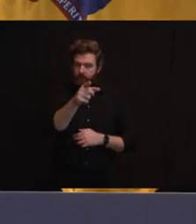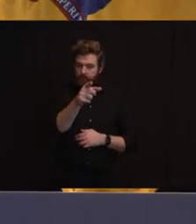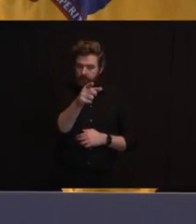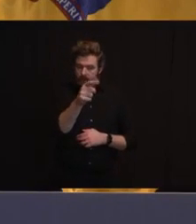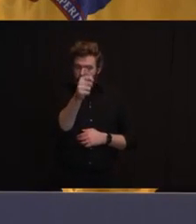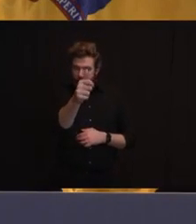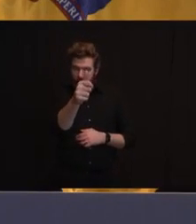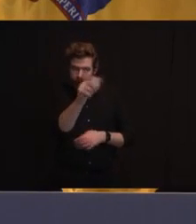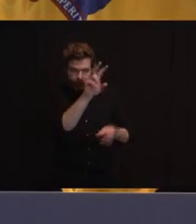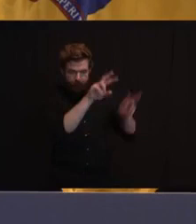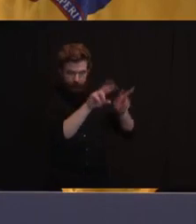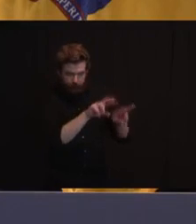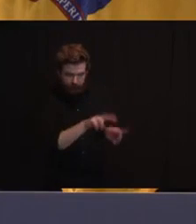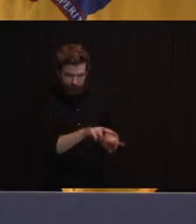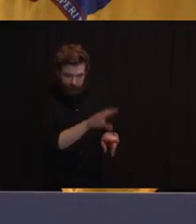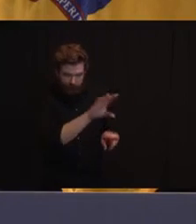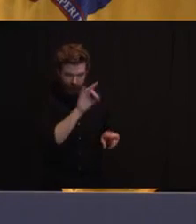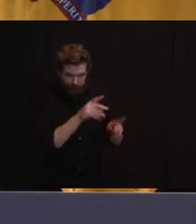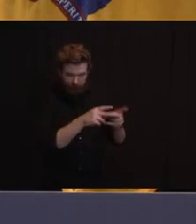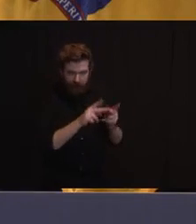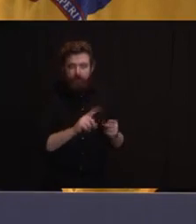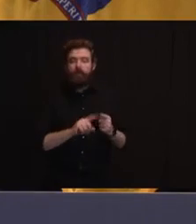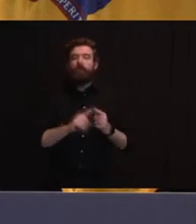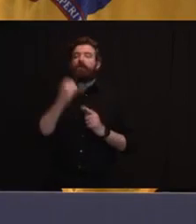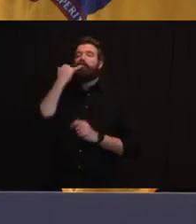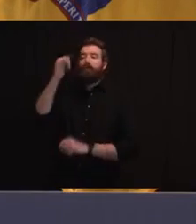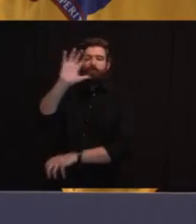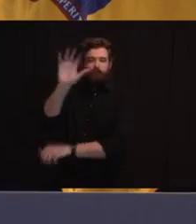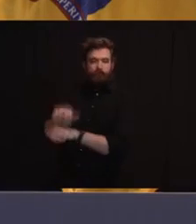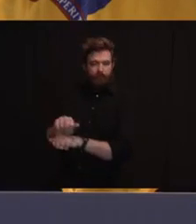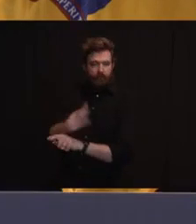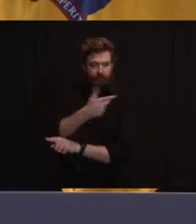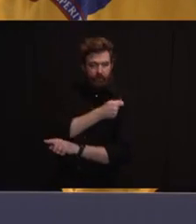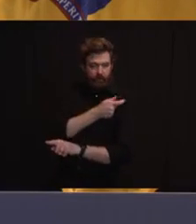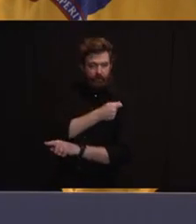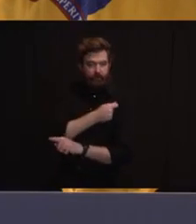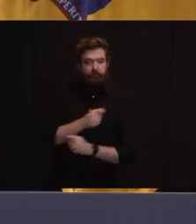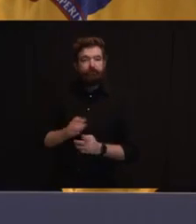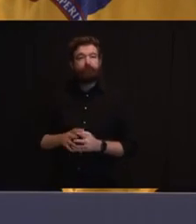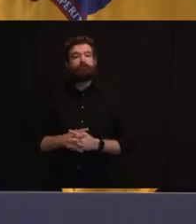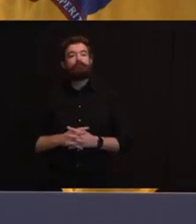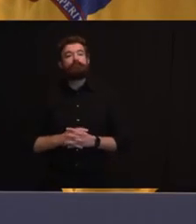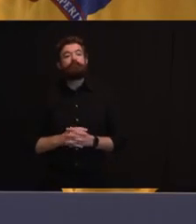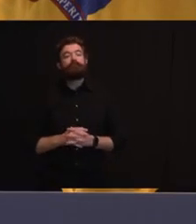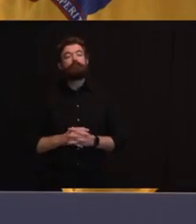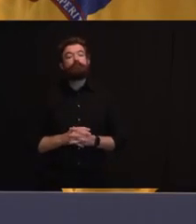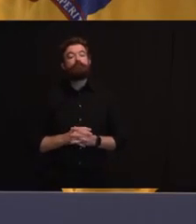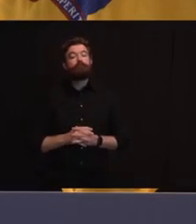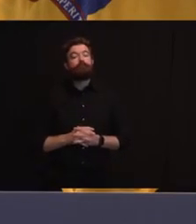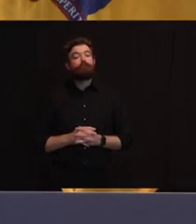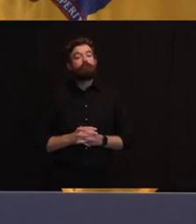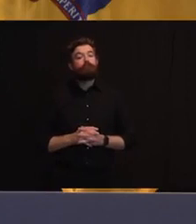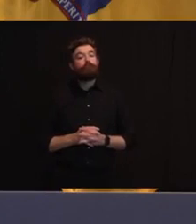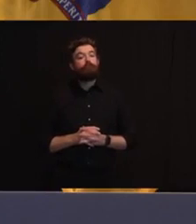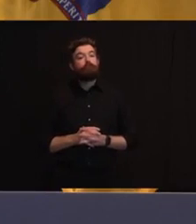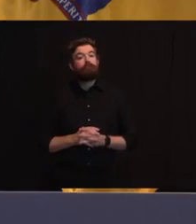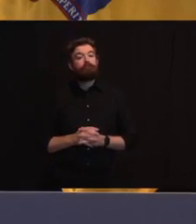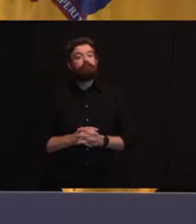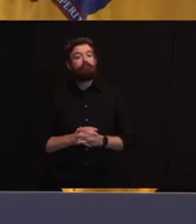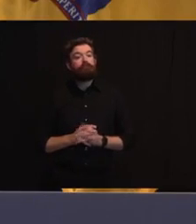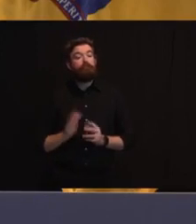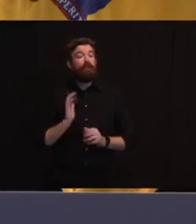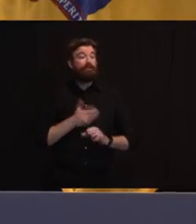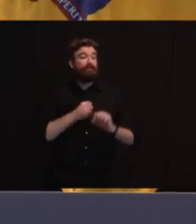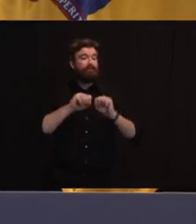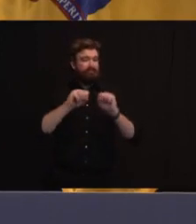so can you technically, I assume that Pennsylvania and New York have the same regime that we do. If you either live there, obviously, but if